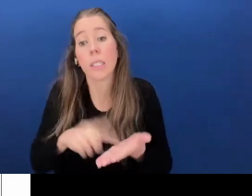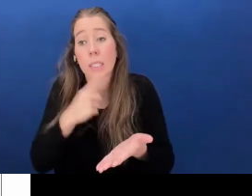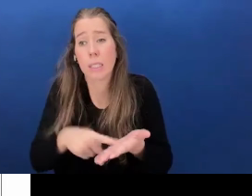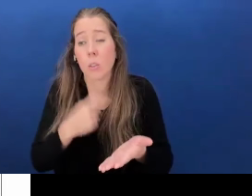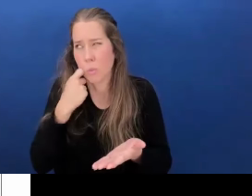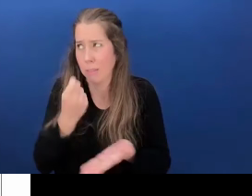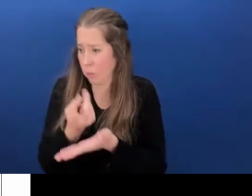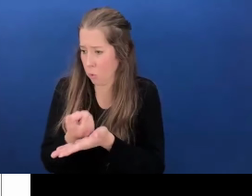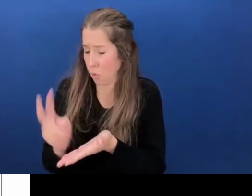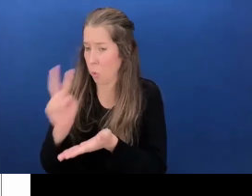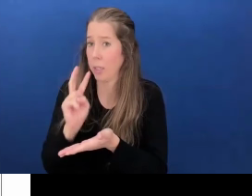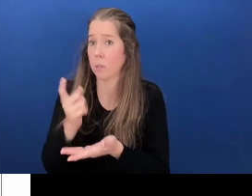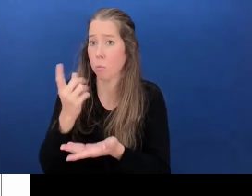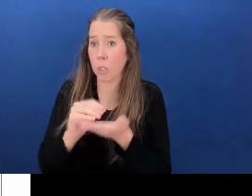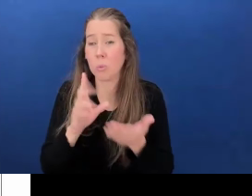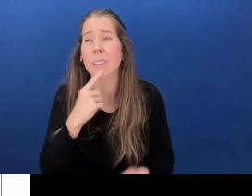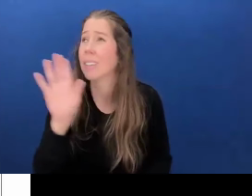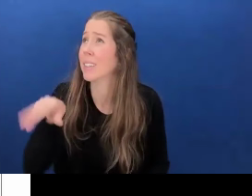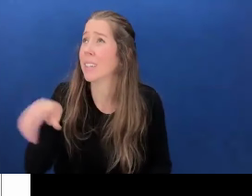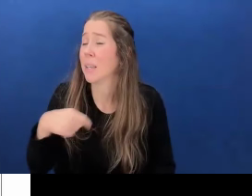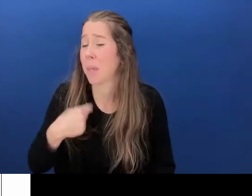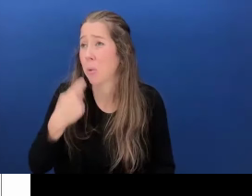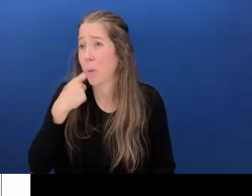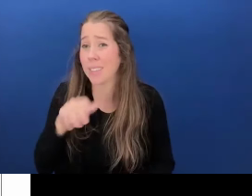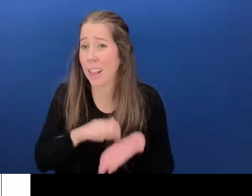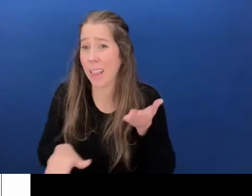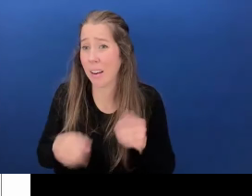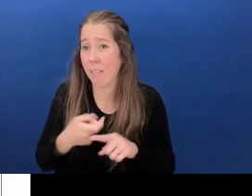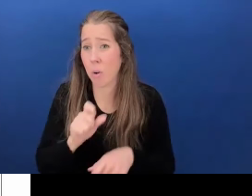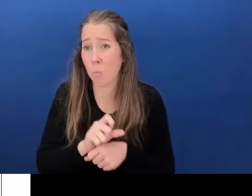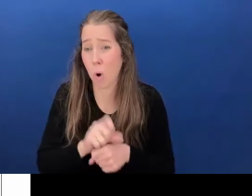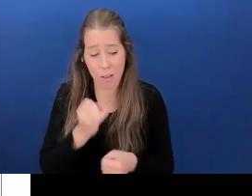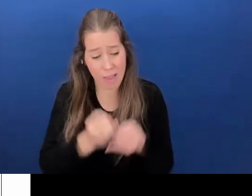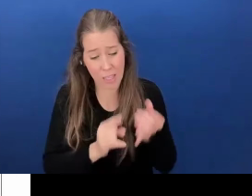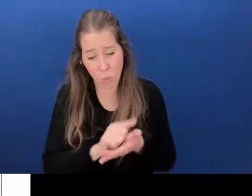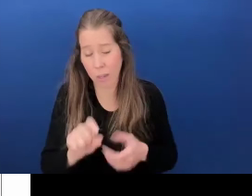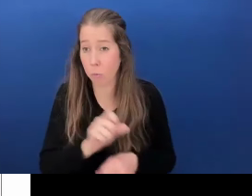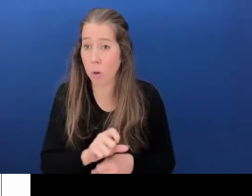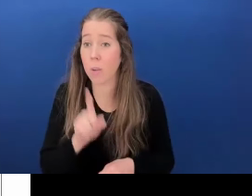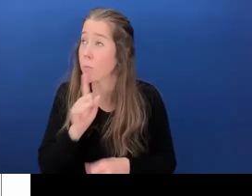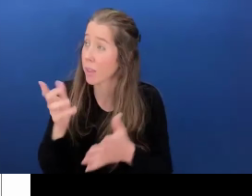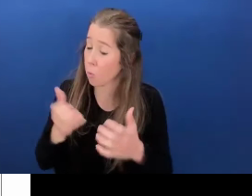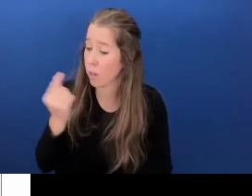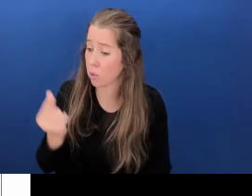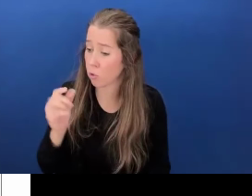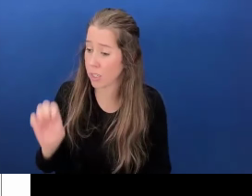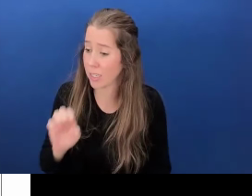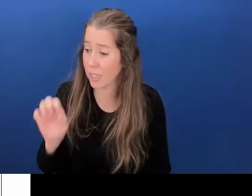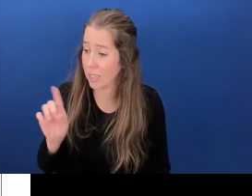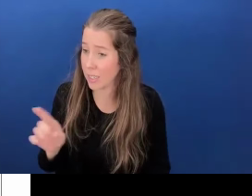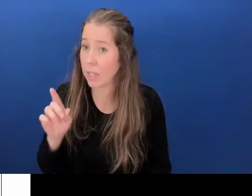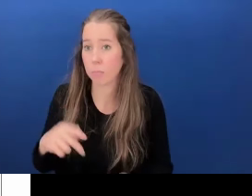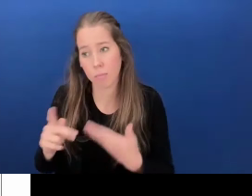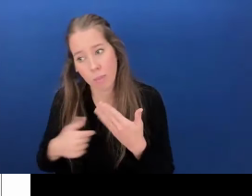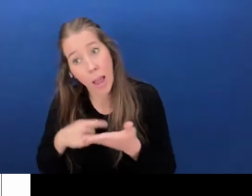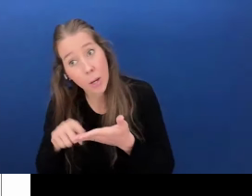student 2 weeks ago who said, I just got laid off. I'm in my last week of work right now. I really want to do the GED program. I had to correct him.